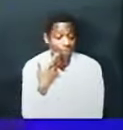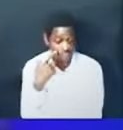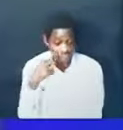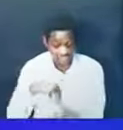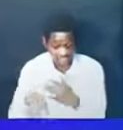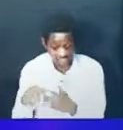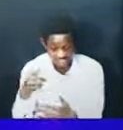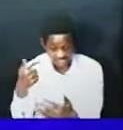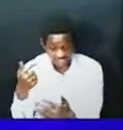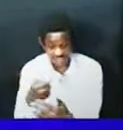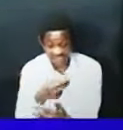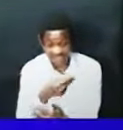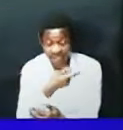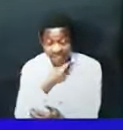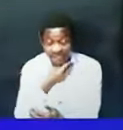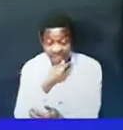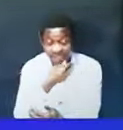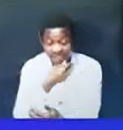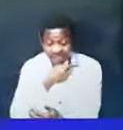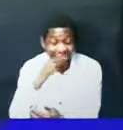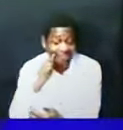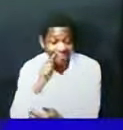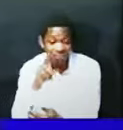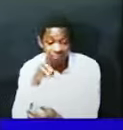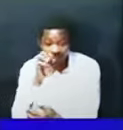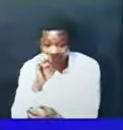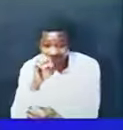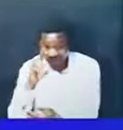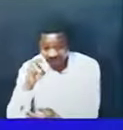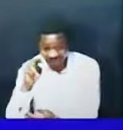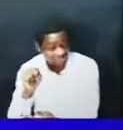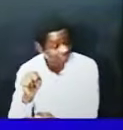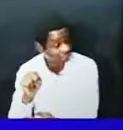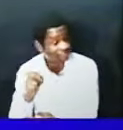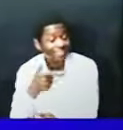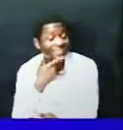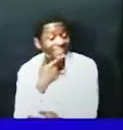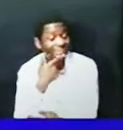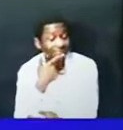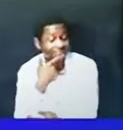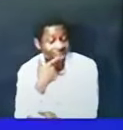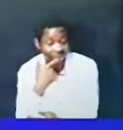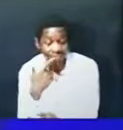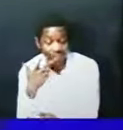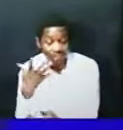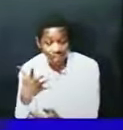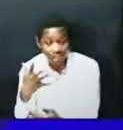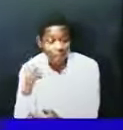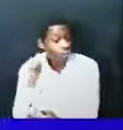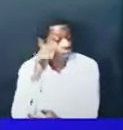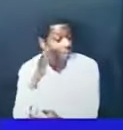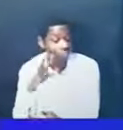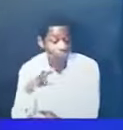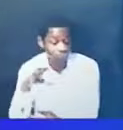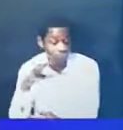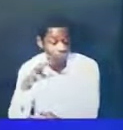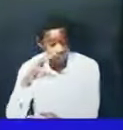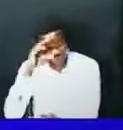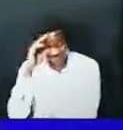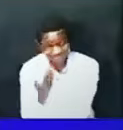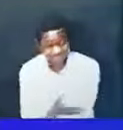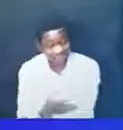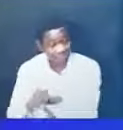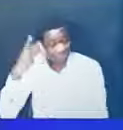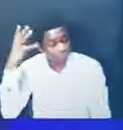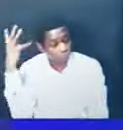head to the birth of Christ. So all that was important. Why God picked Israel that